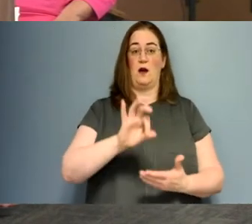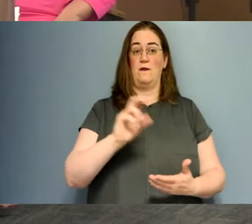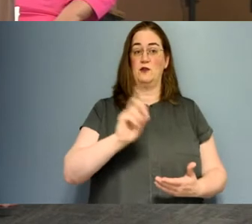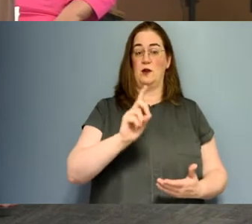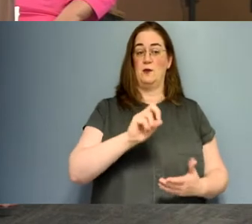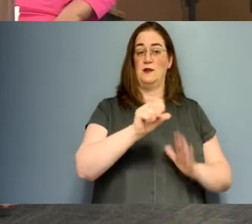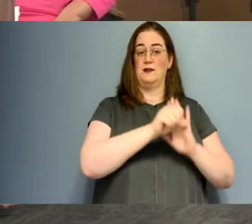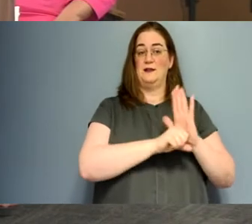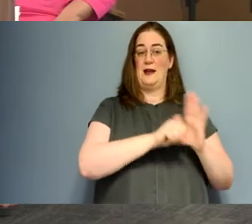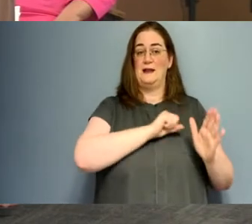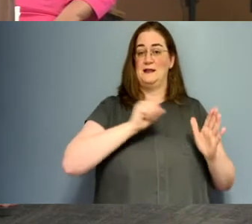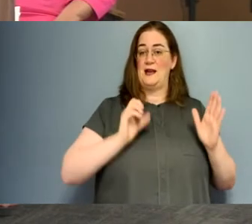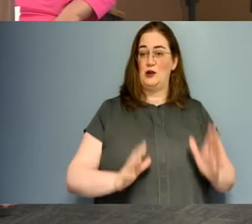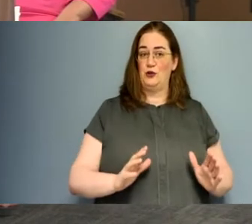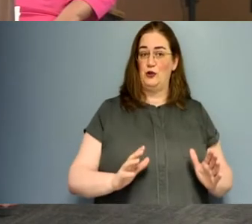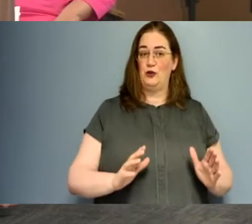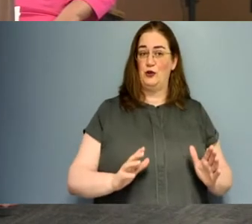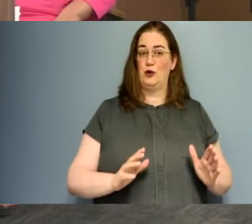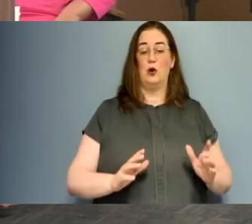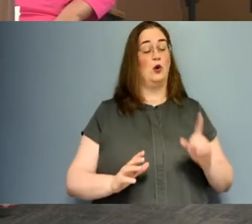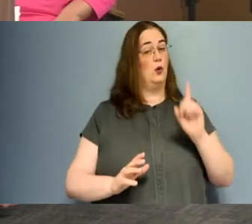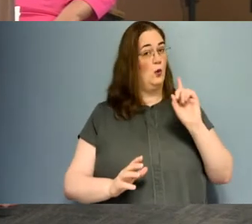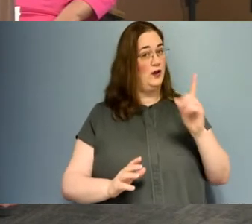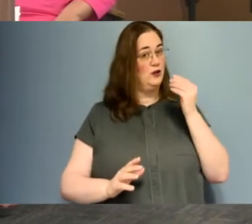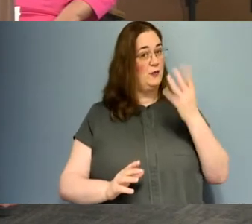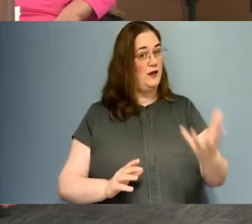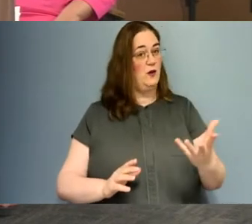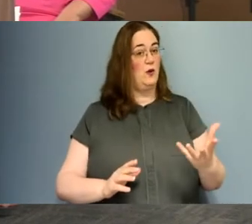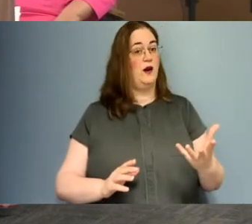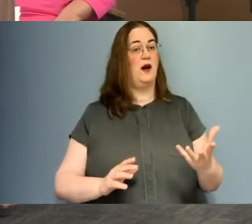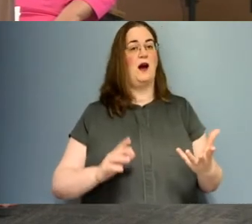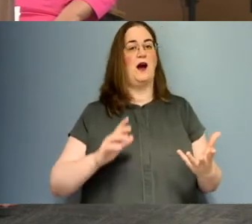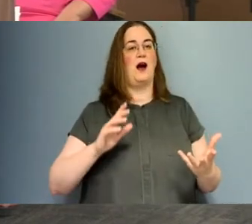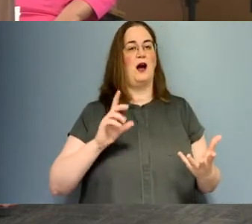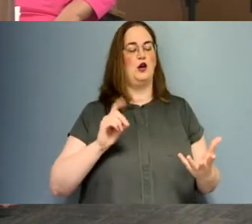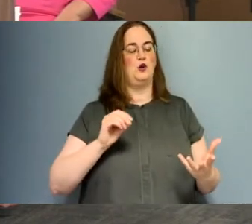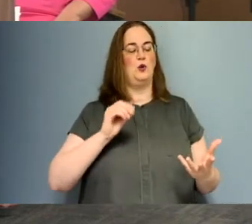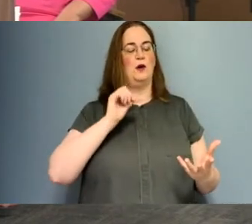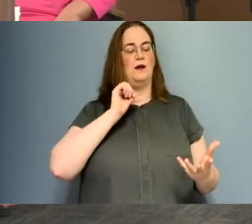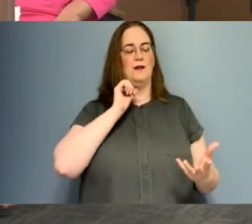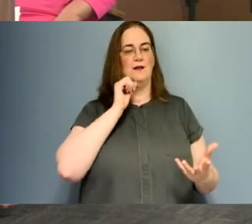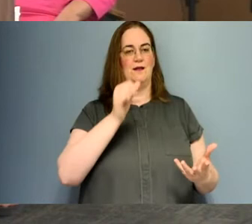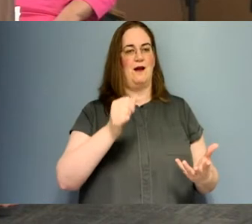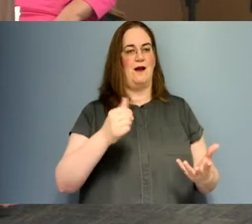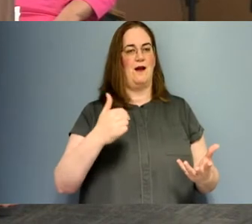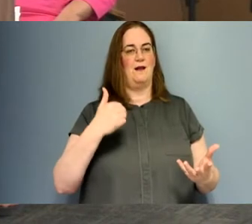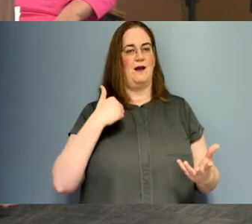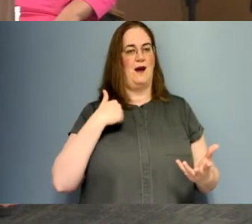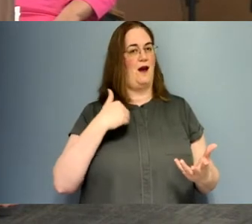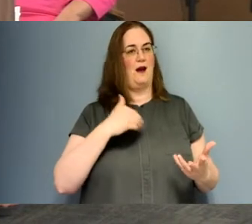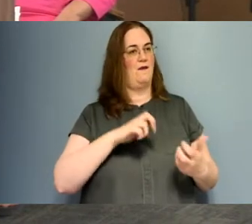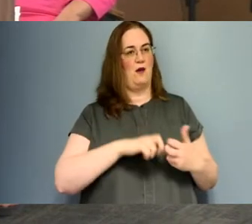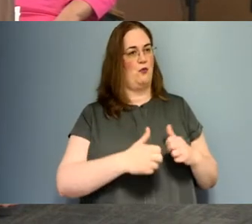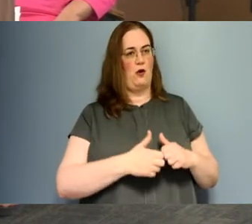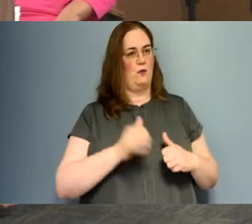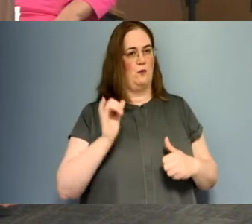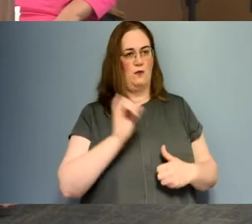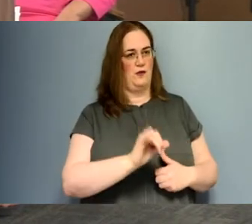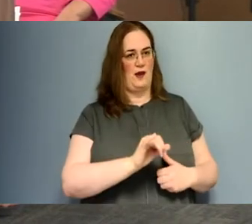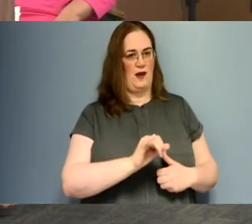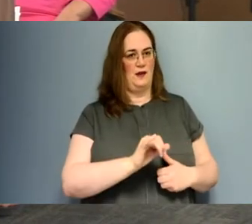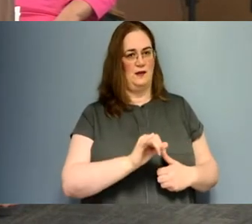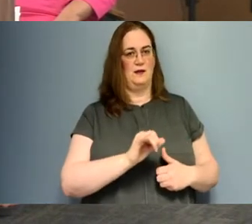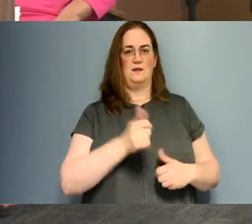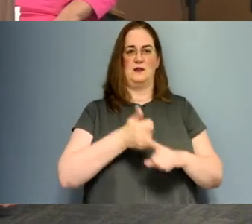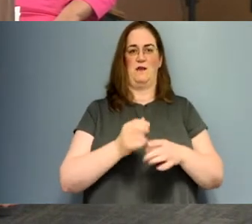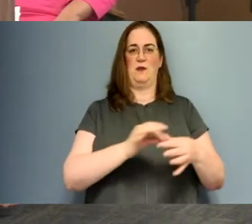state senator, which, by the way, I do not have a problem with. Being